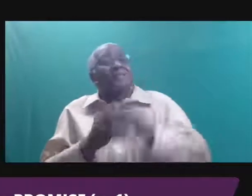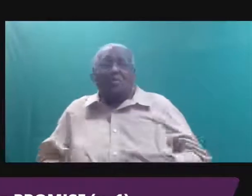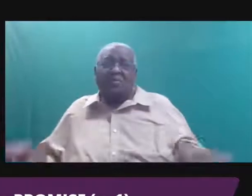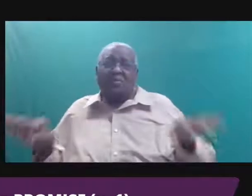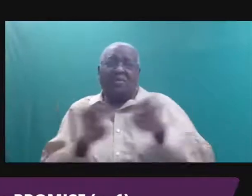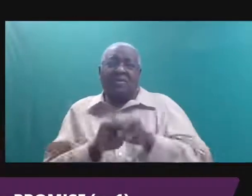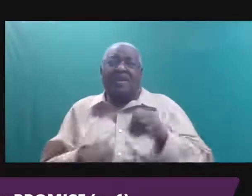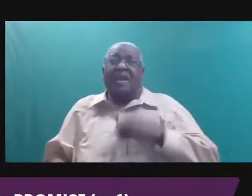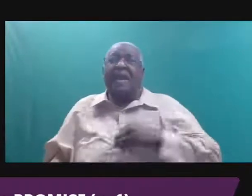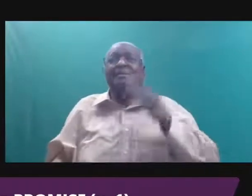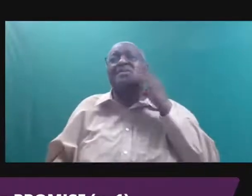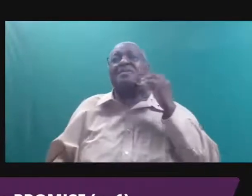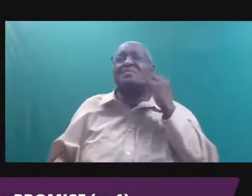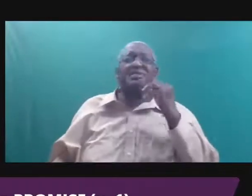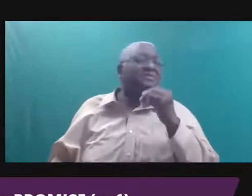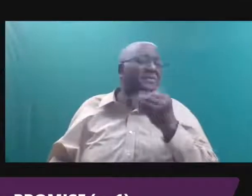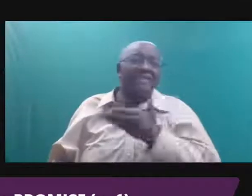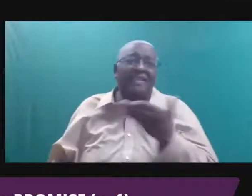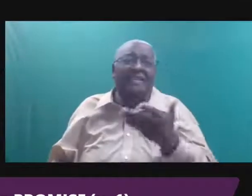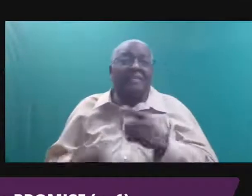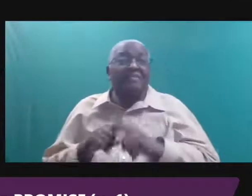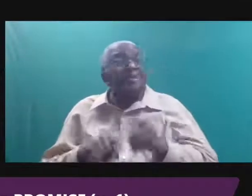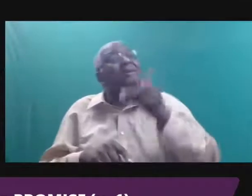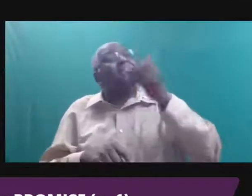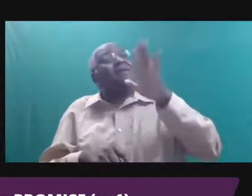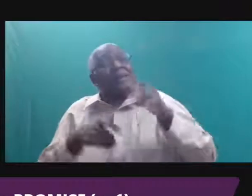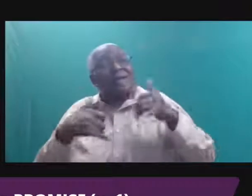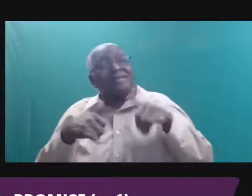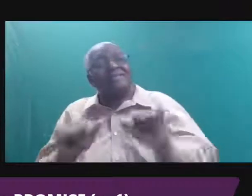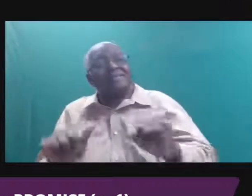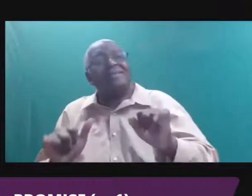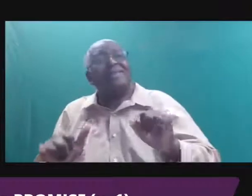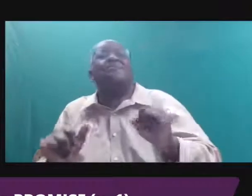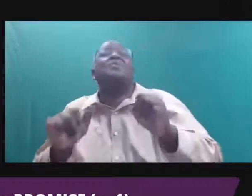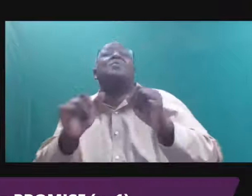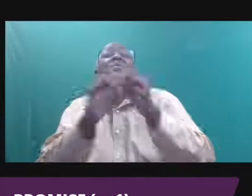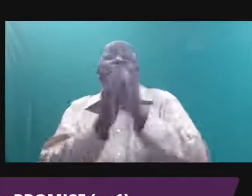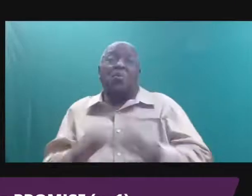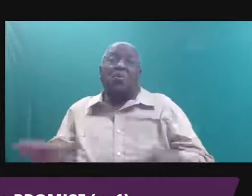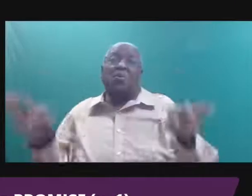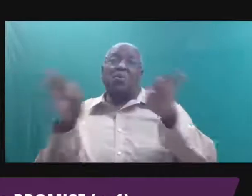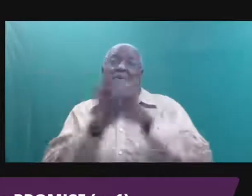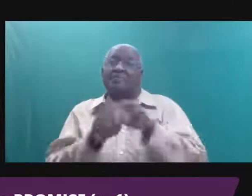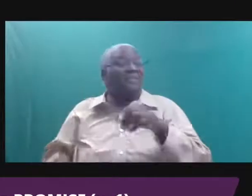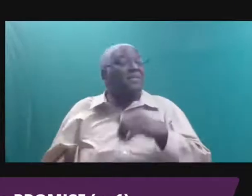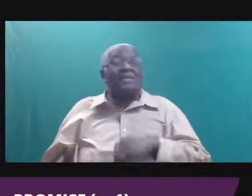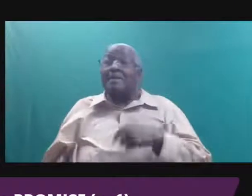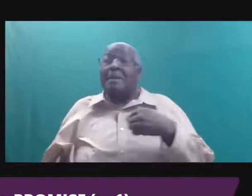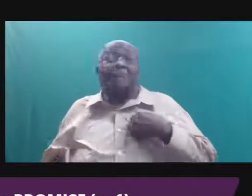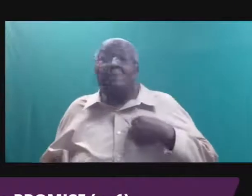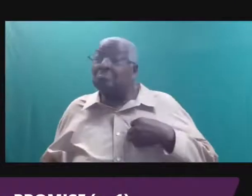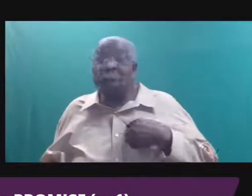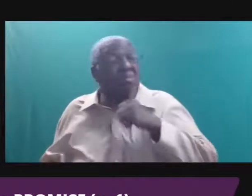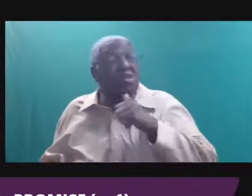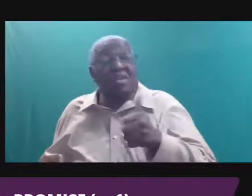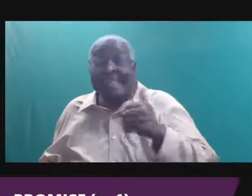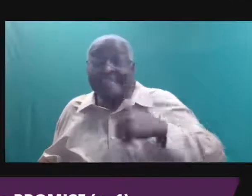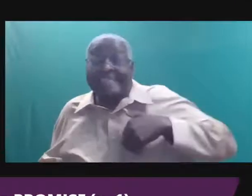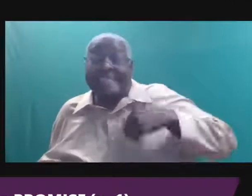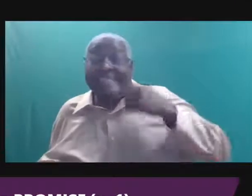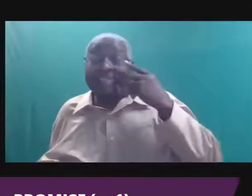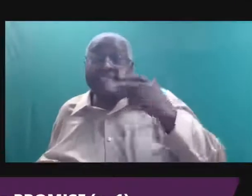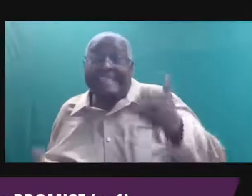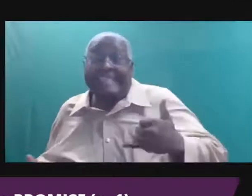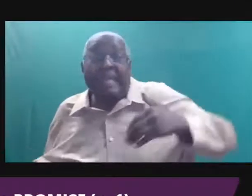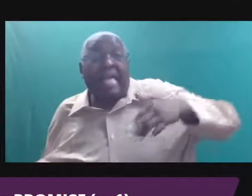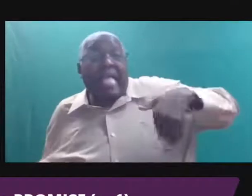he's worthy. Oh, God. Oh, God. Oh, God. Listen, I don't need to see it manifest. I can praise God